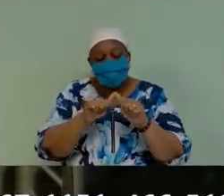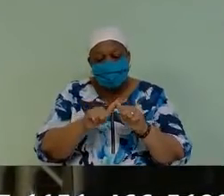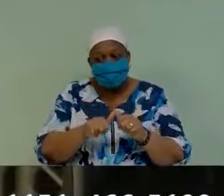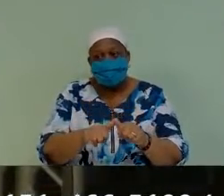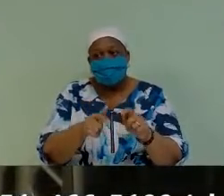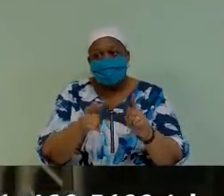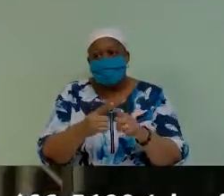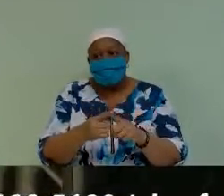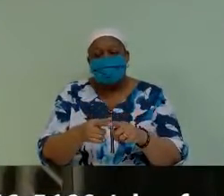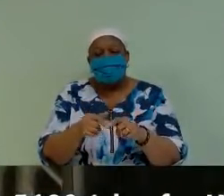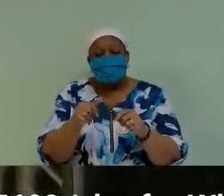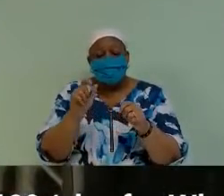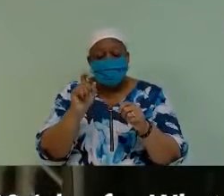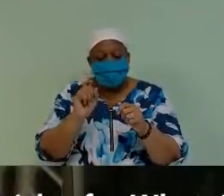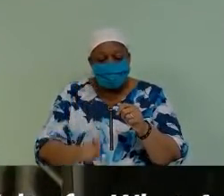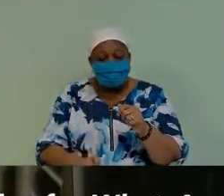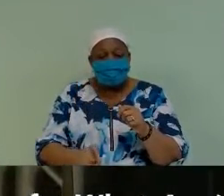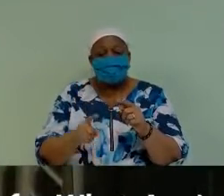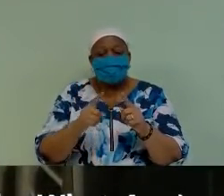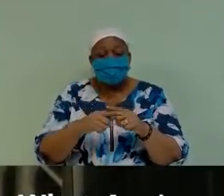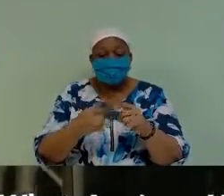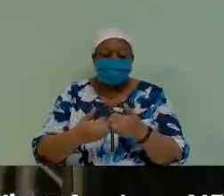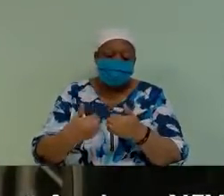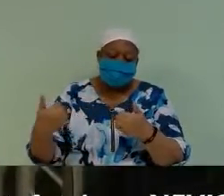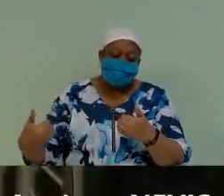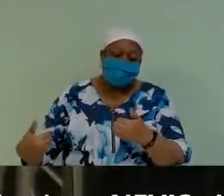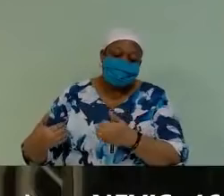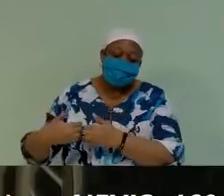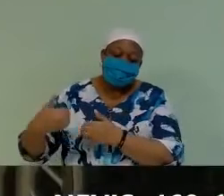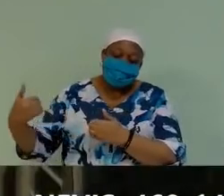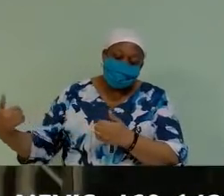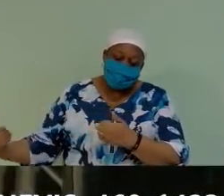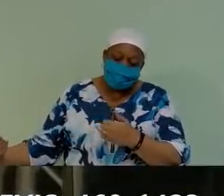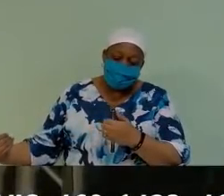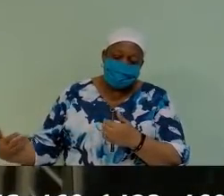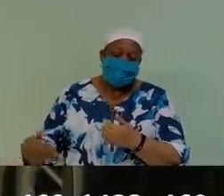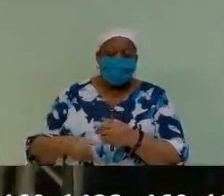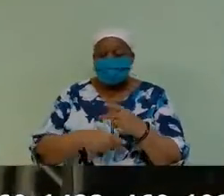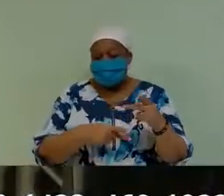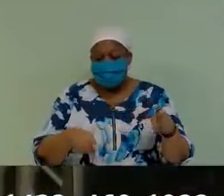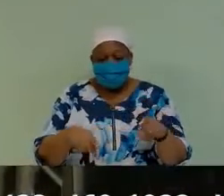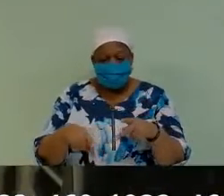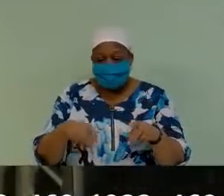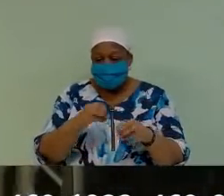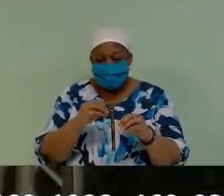to continue our physical distancing and social distancing measures, along with the